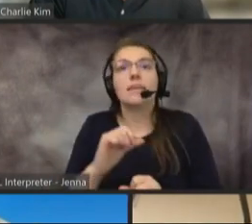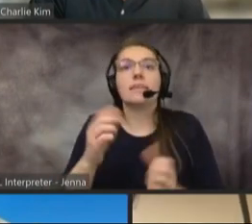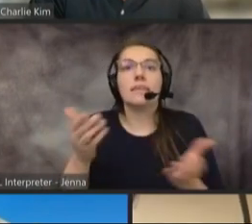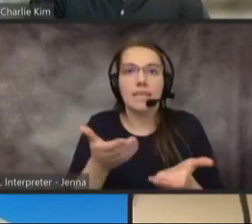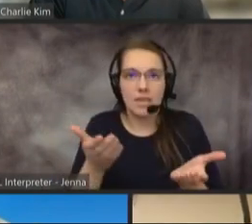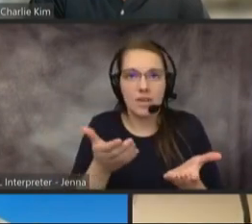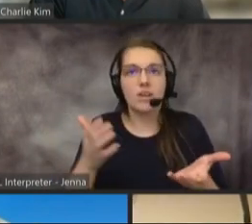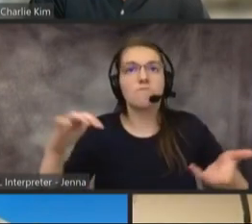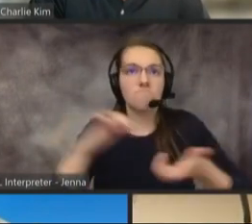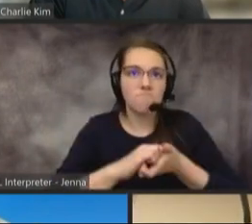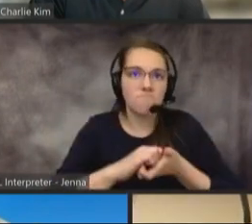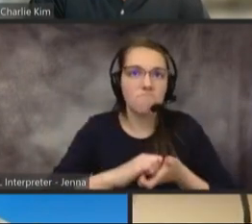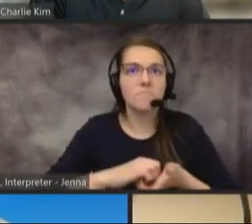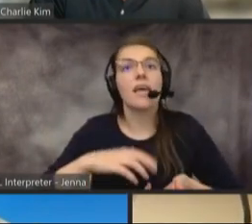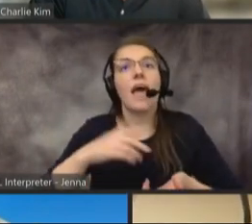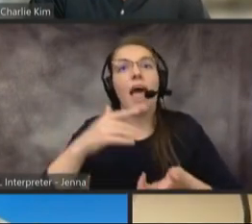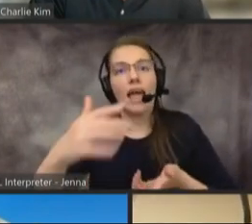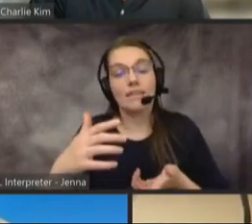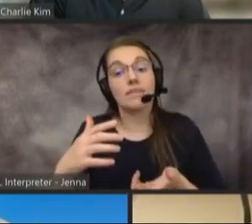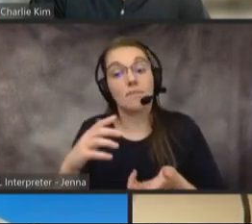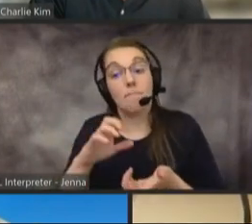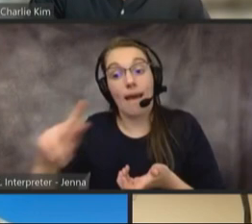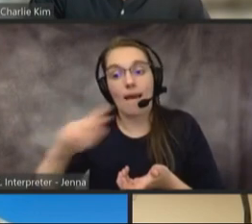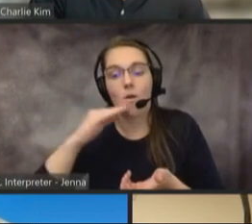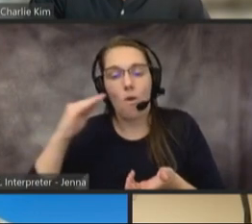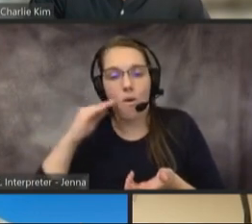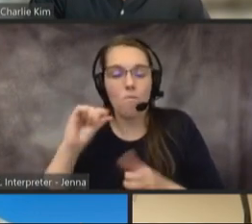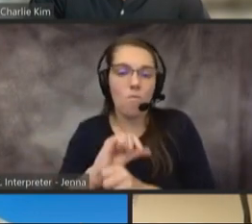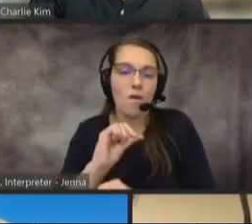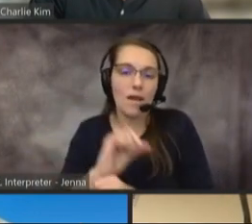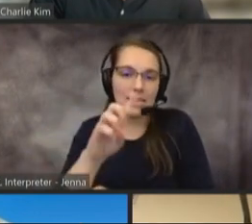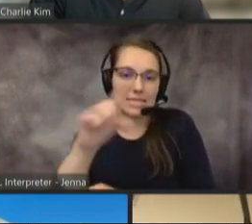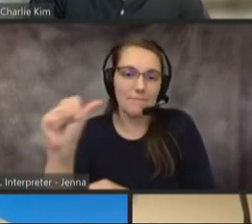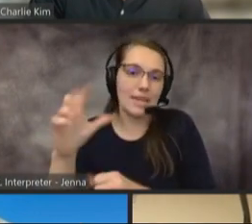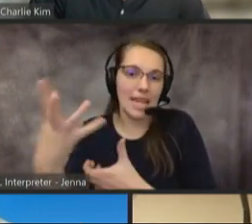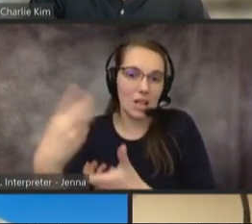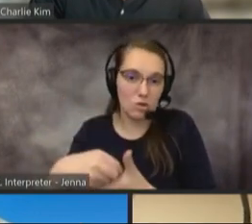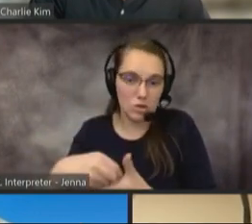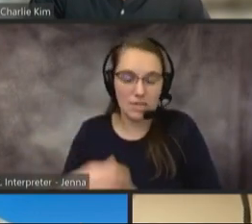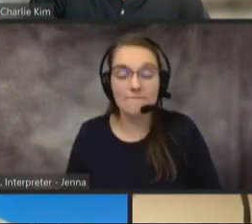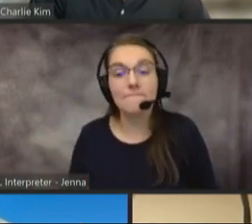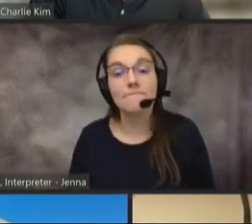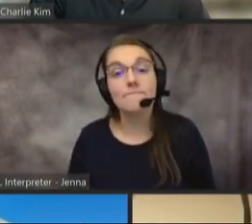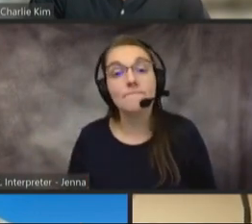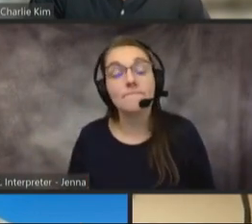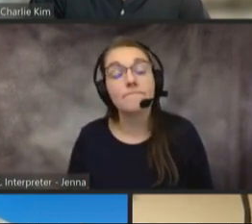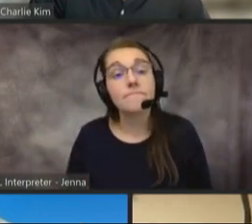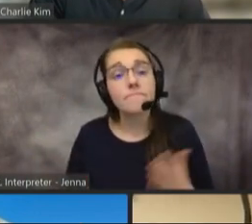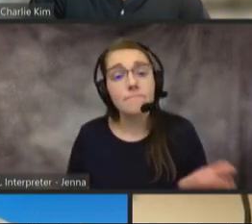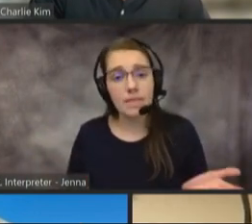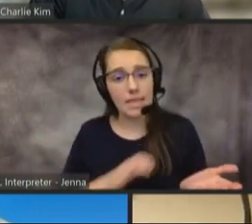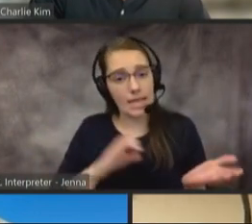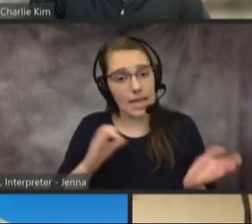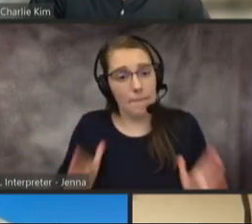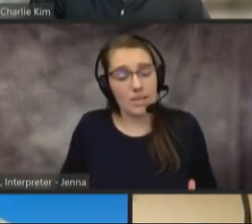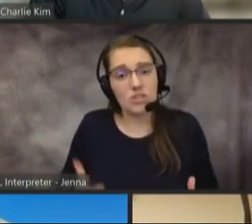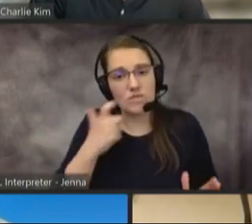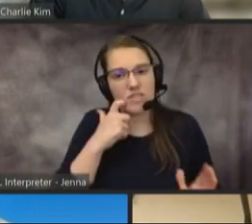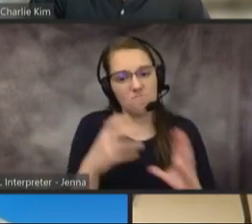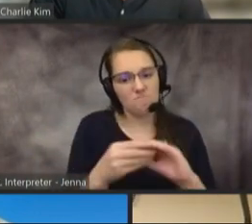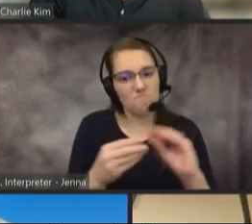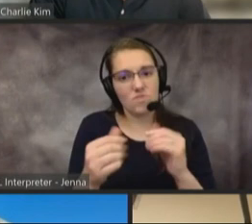state representative on the issue of transport, meaning that people with disability have a right